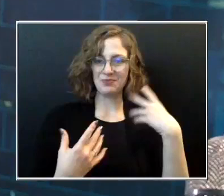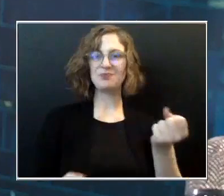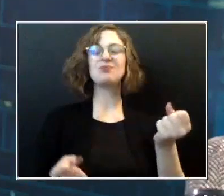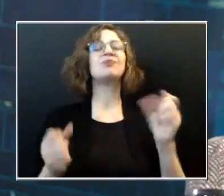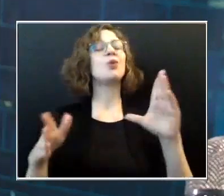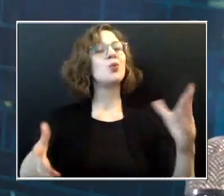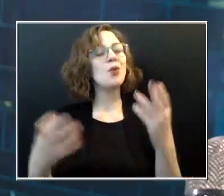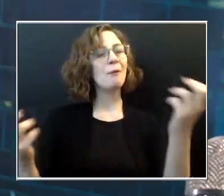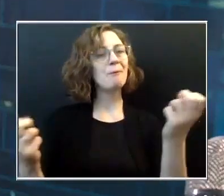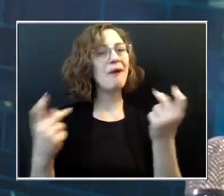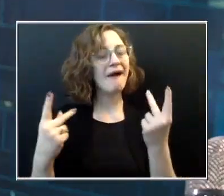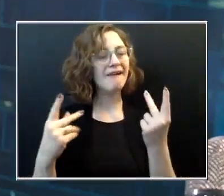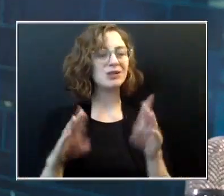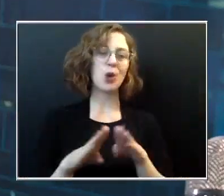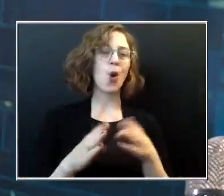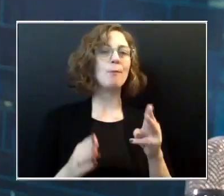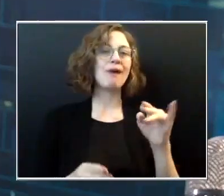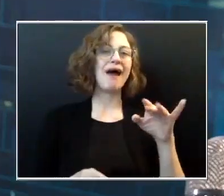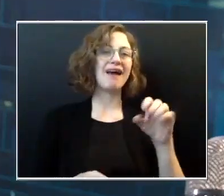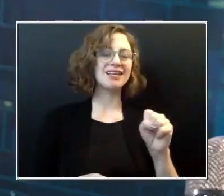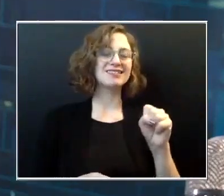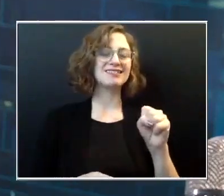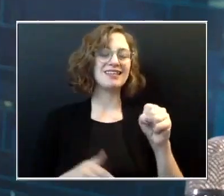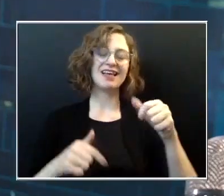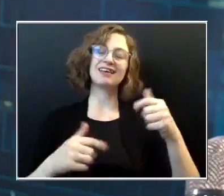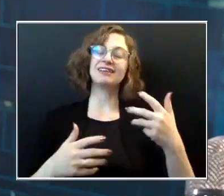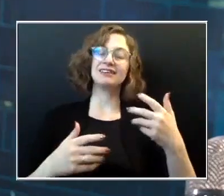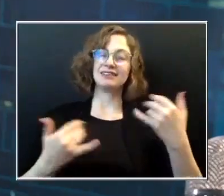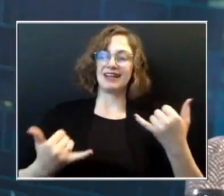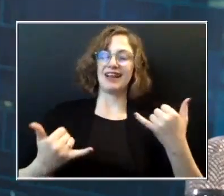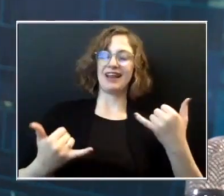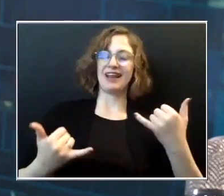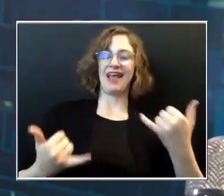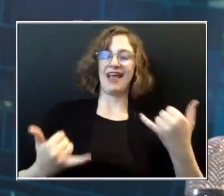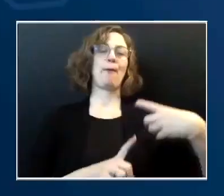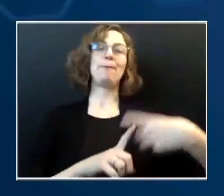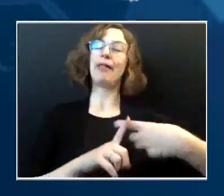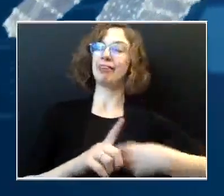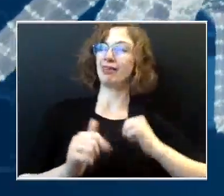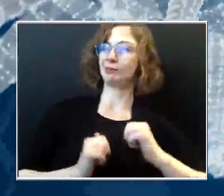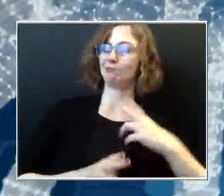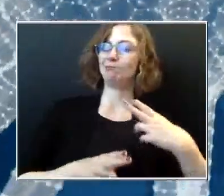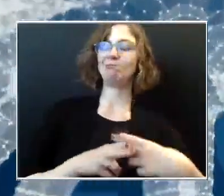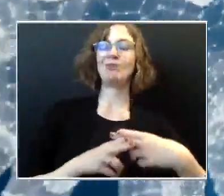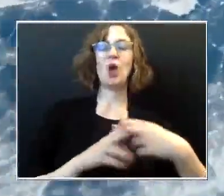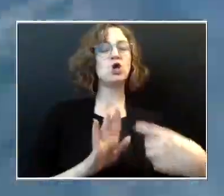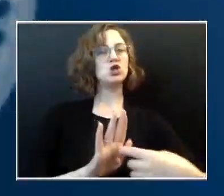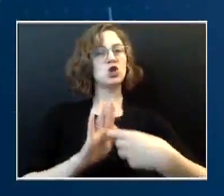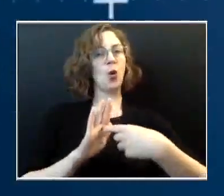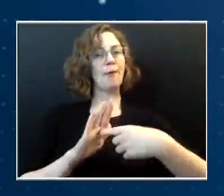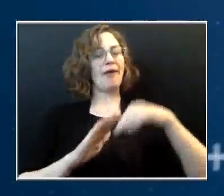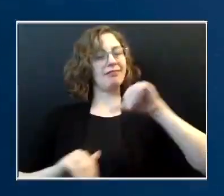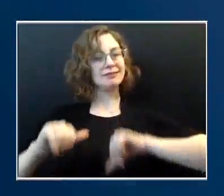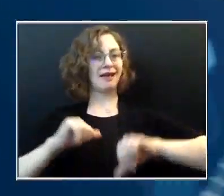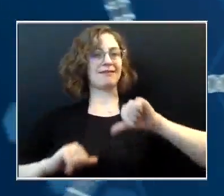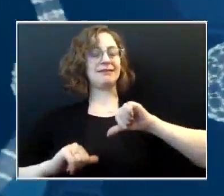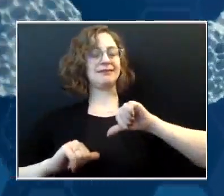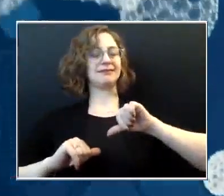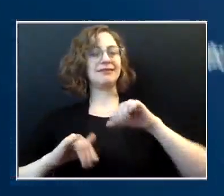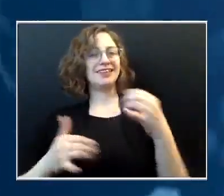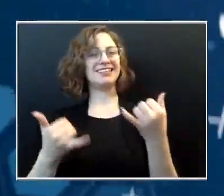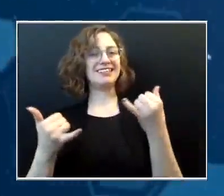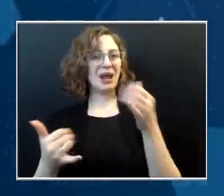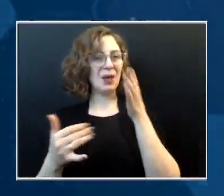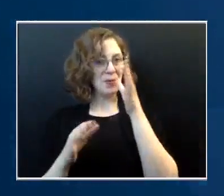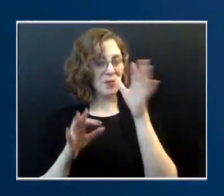of Show Me the Science. Today, we're drawing a strange connection between Alzheimer's disease